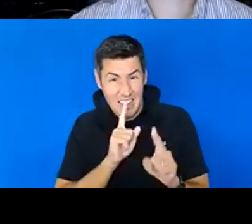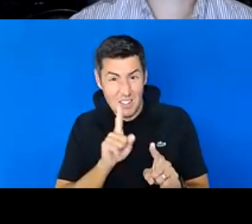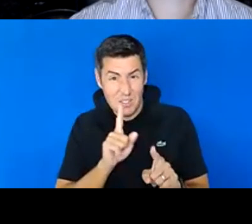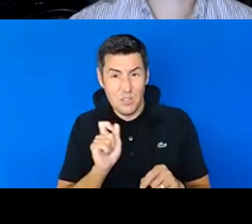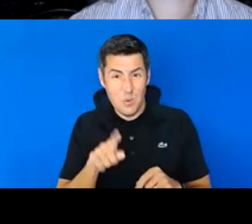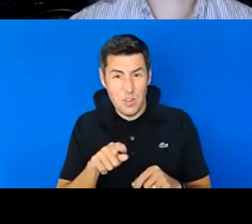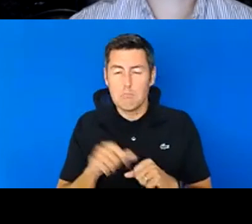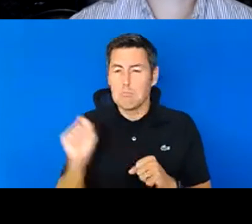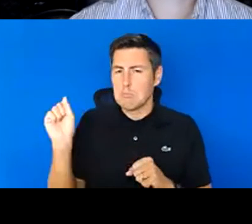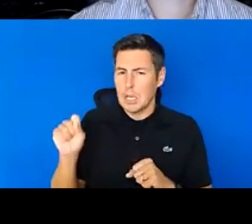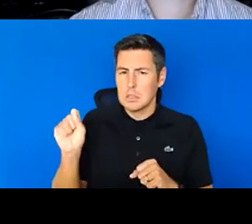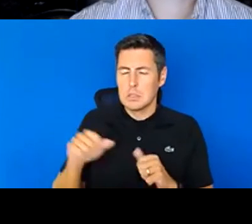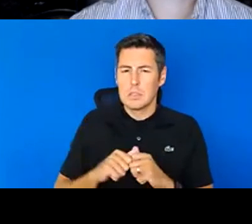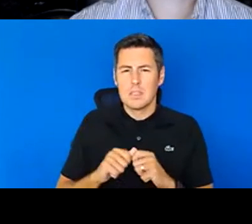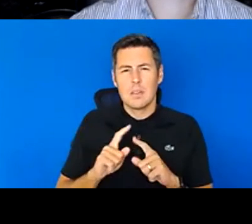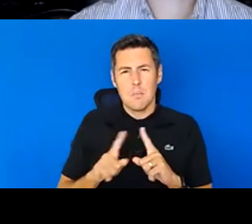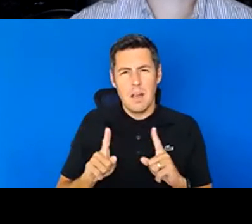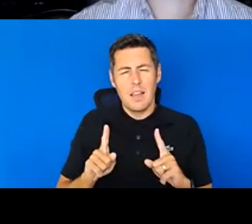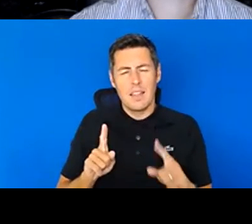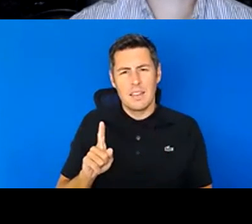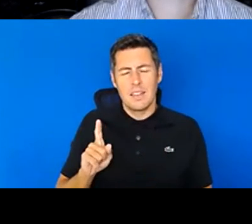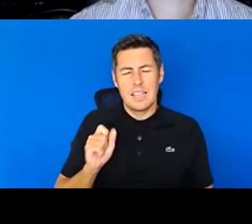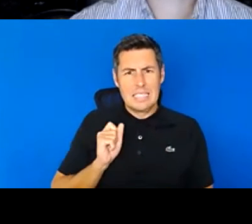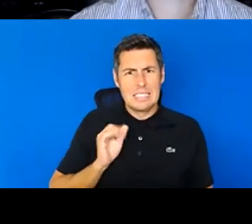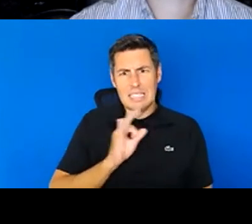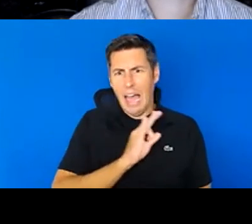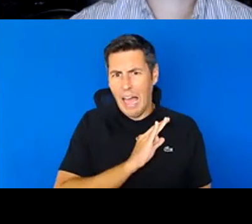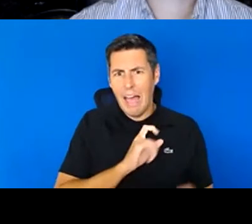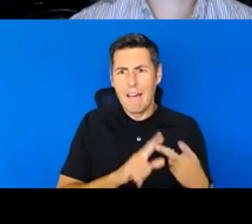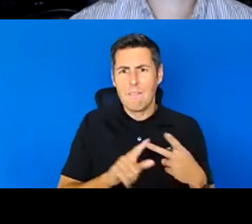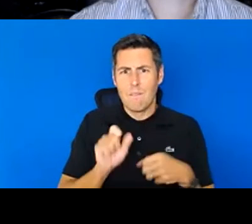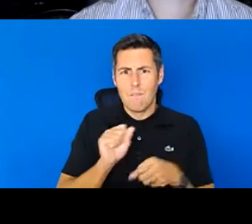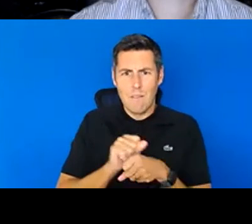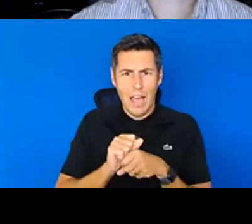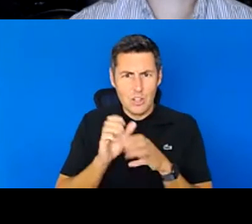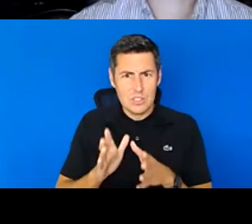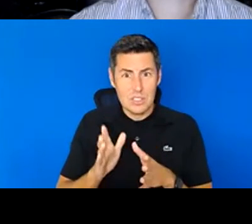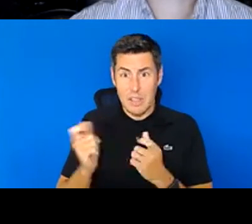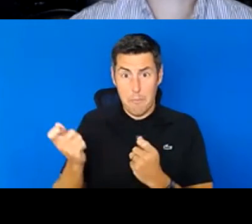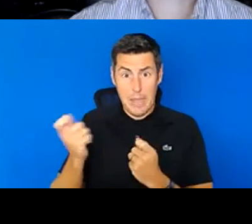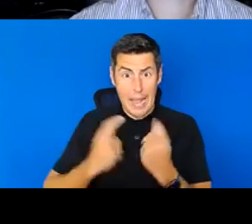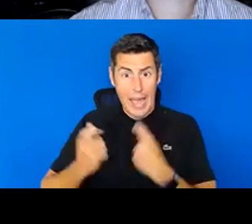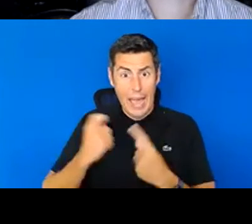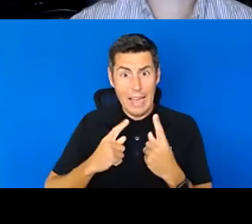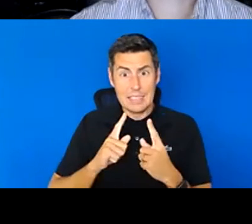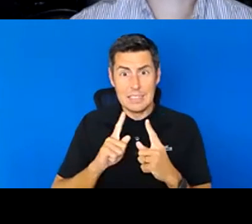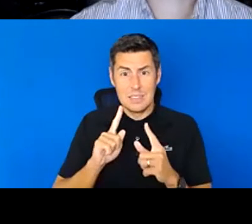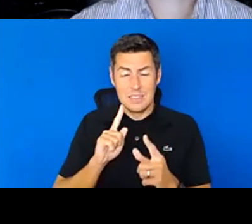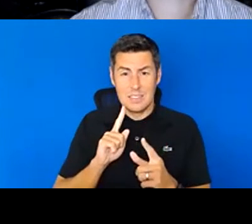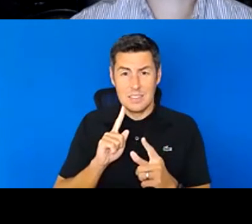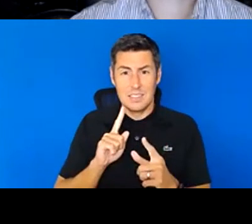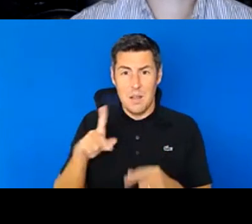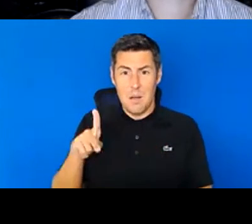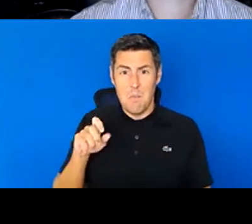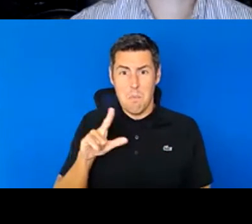curious, has faculty and staff, have we been polled? I haven't received any kind of, and I don't know what would be the appropriate entity to actually do